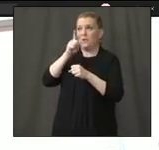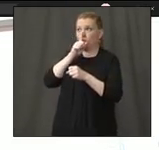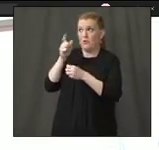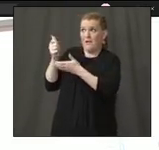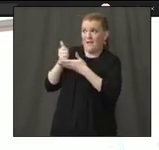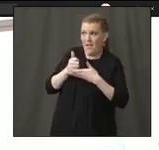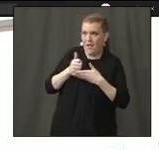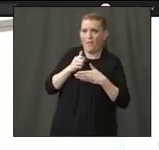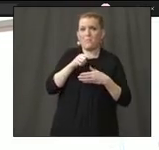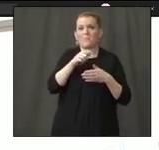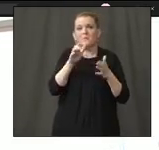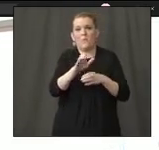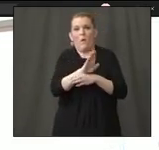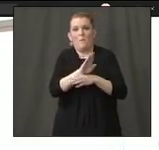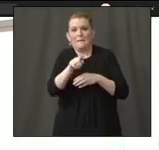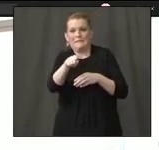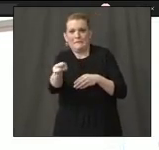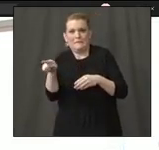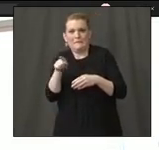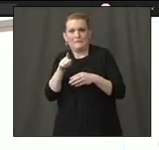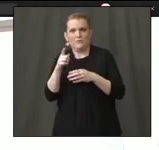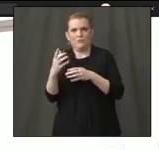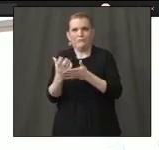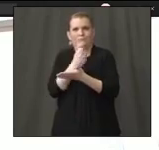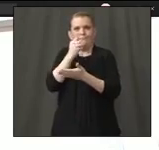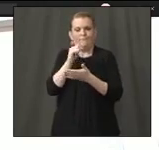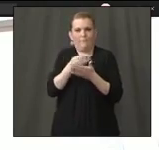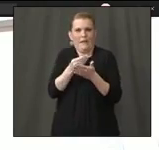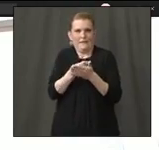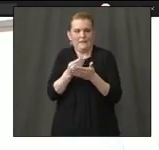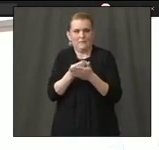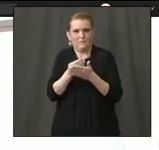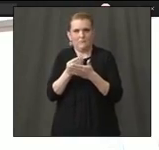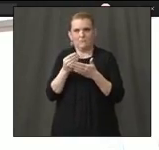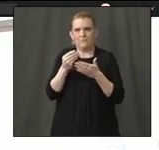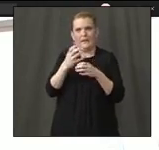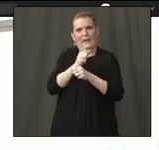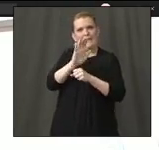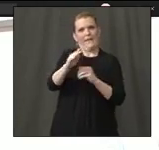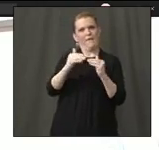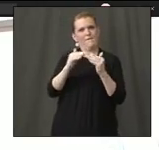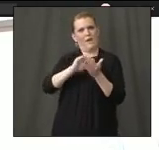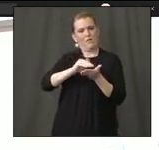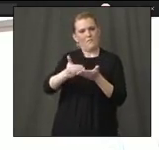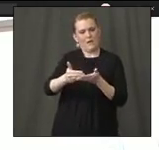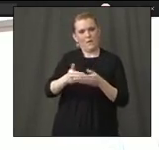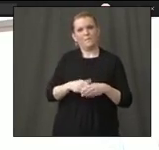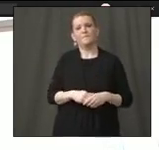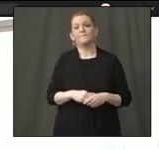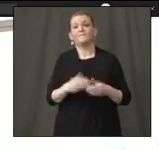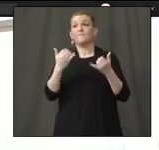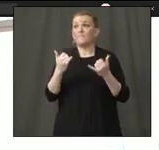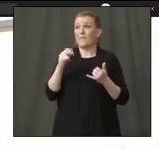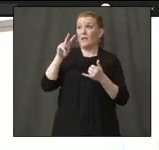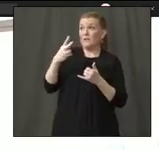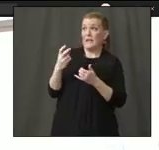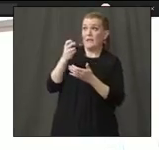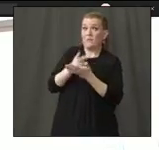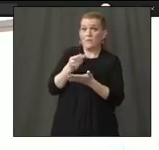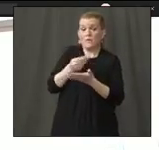fair share. So the second round presents a new opportunity. $310 billion in